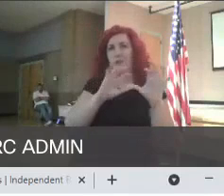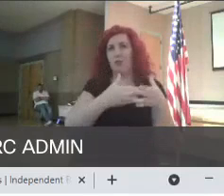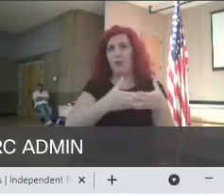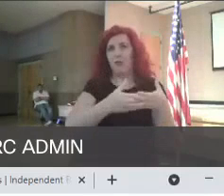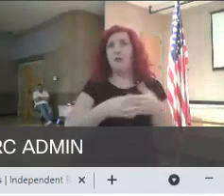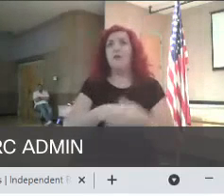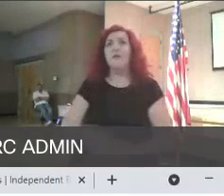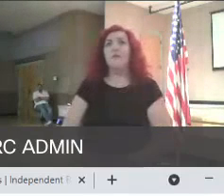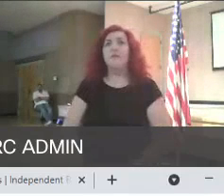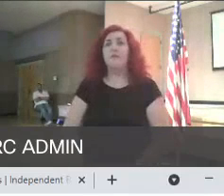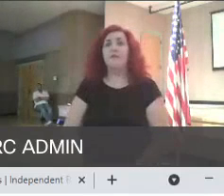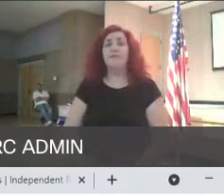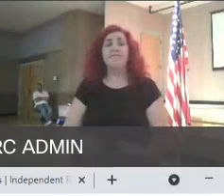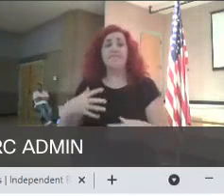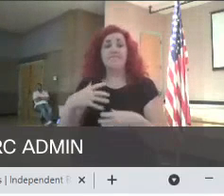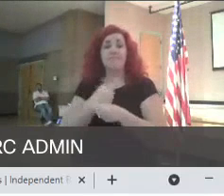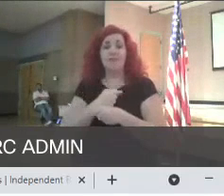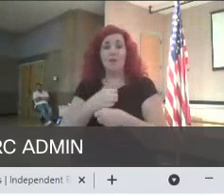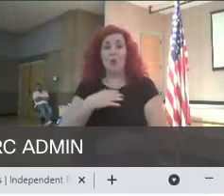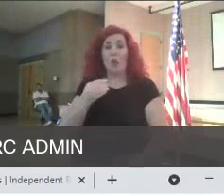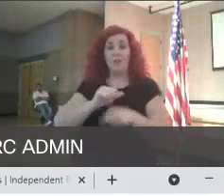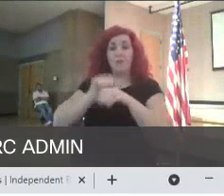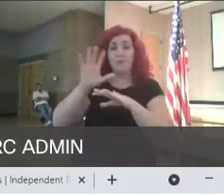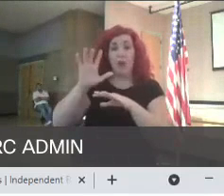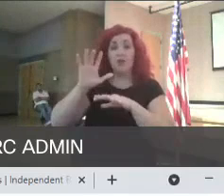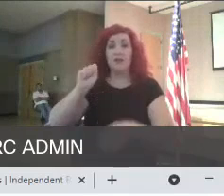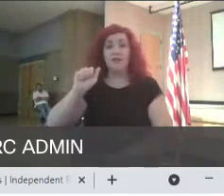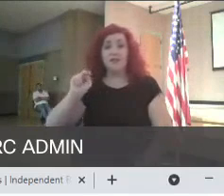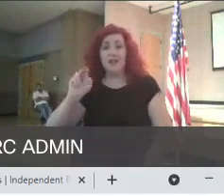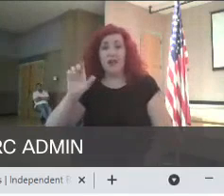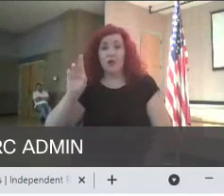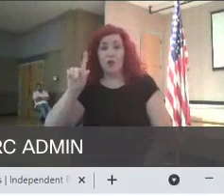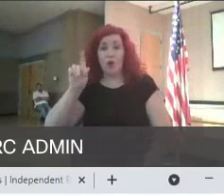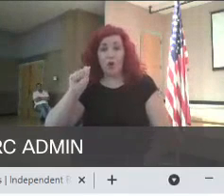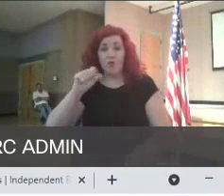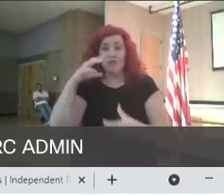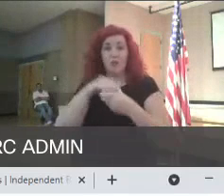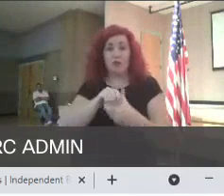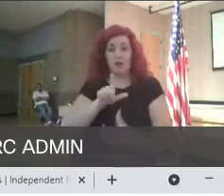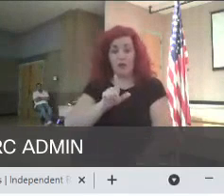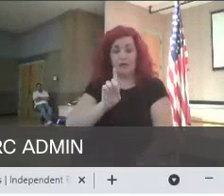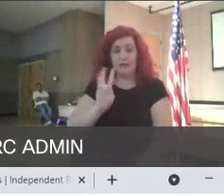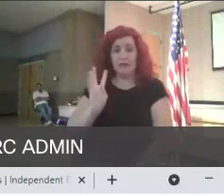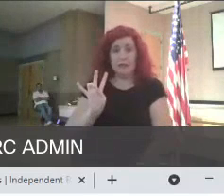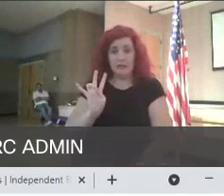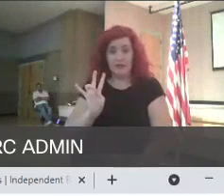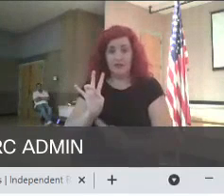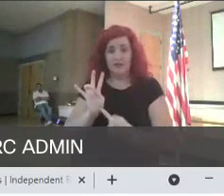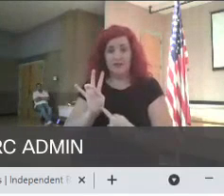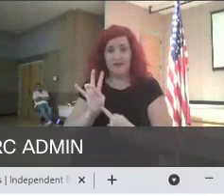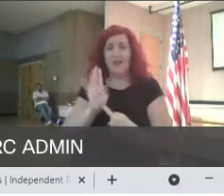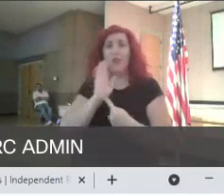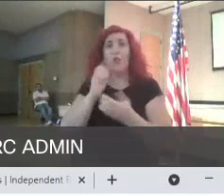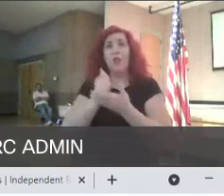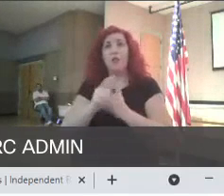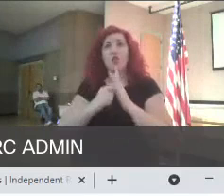both White Mountain and San Carlos are in LD7. That will begin the